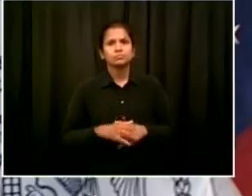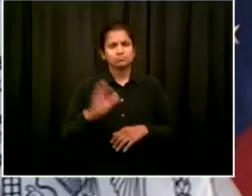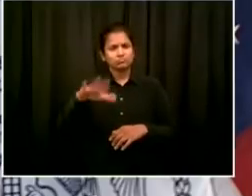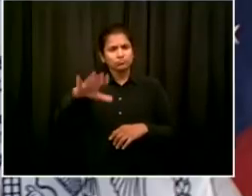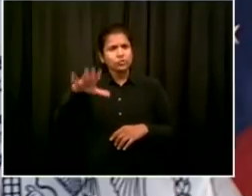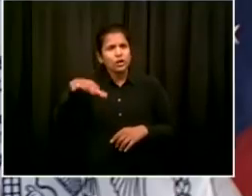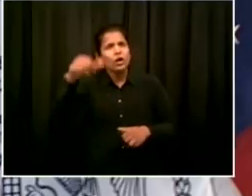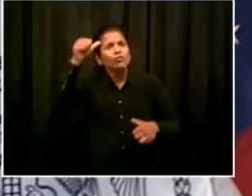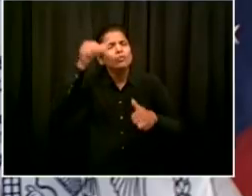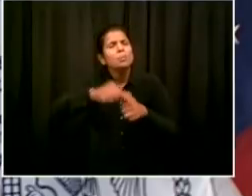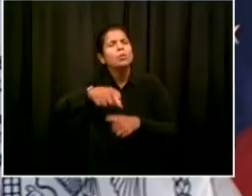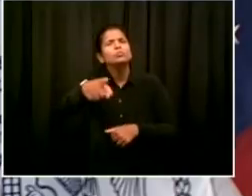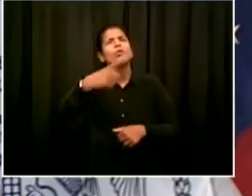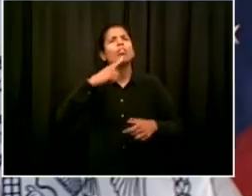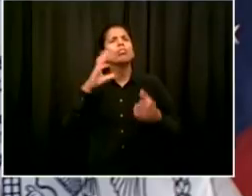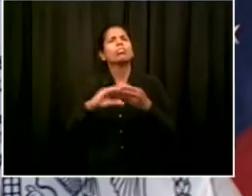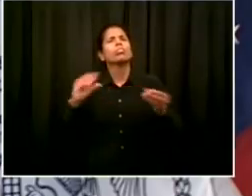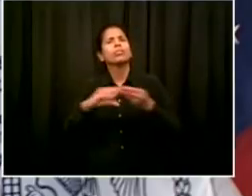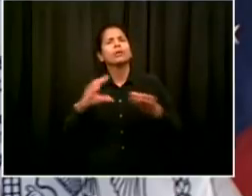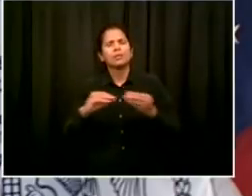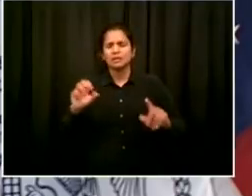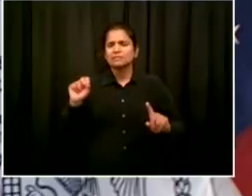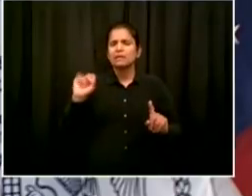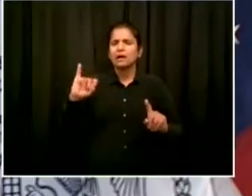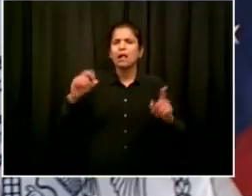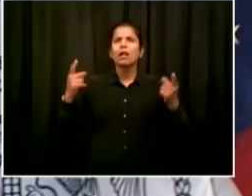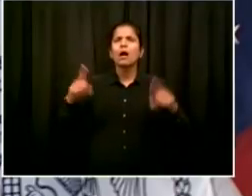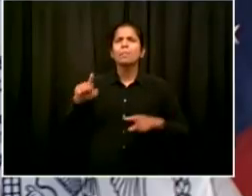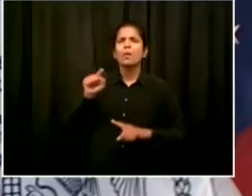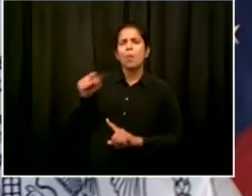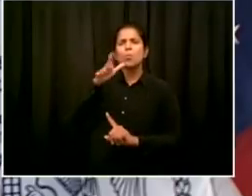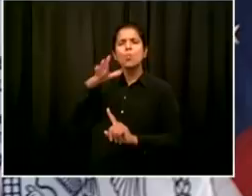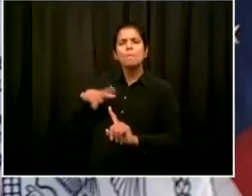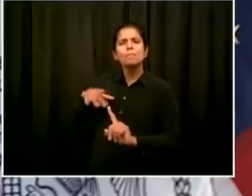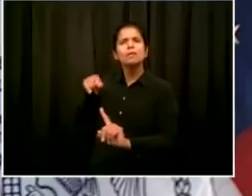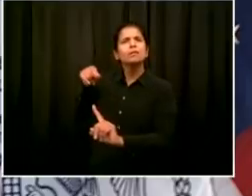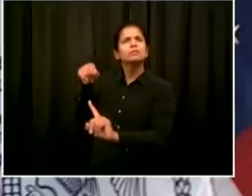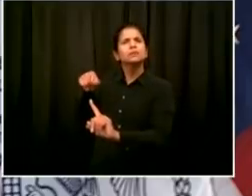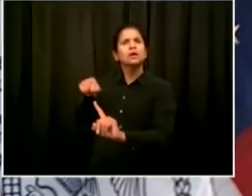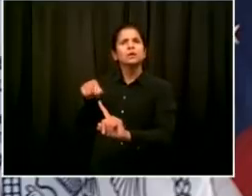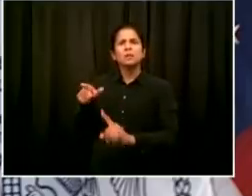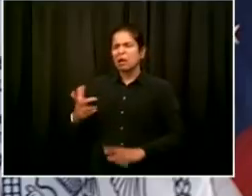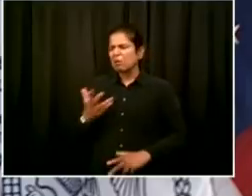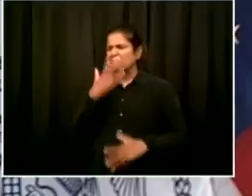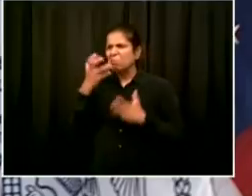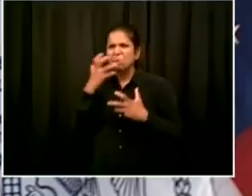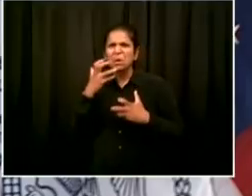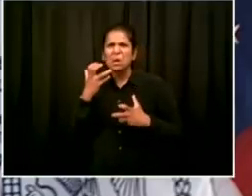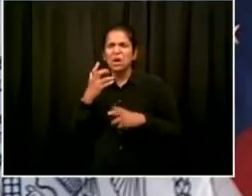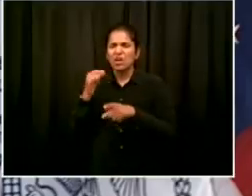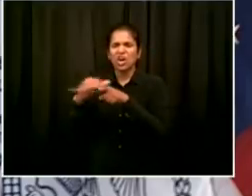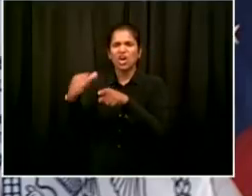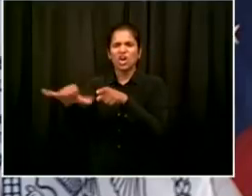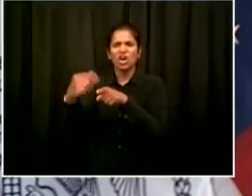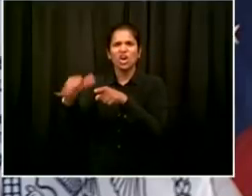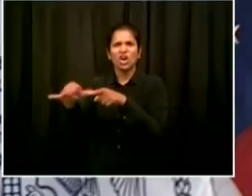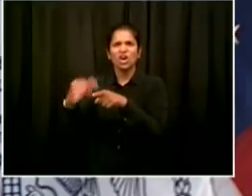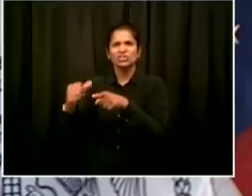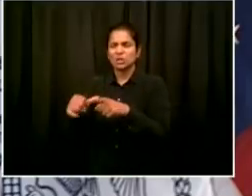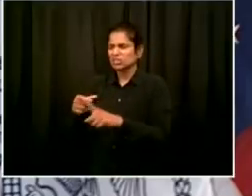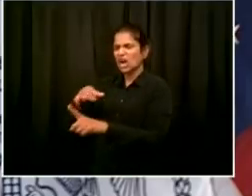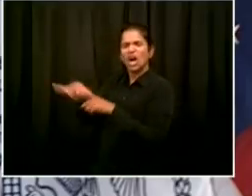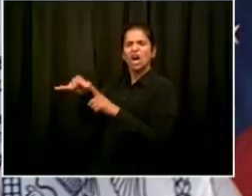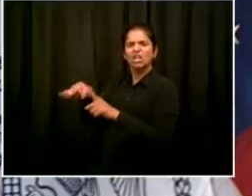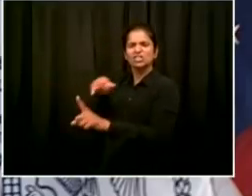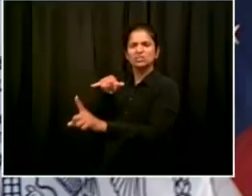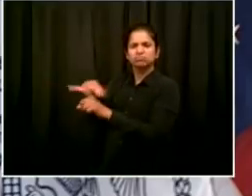Staten Island, who's a black cop. Sydney, I'm glad you raised it because I want to get an update, too. I saw the video. It's very, very troubling. Thank you for bringing